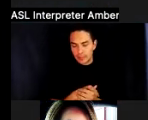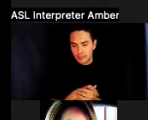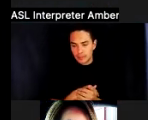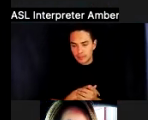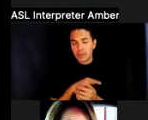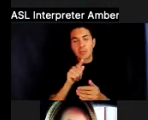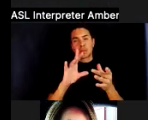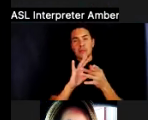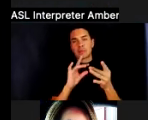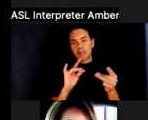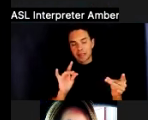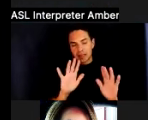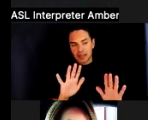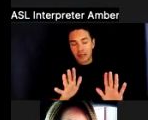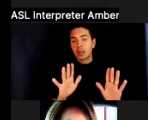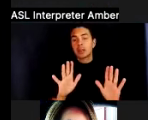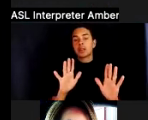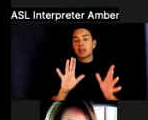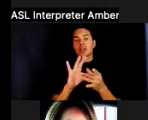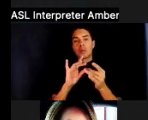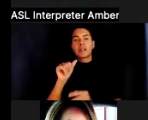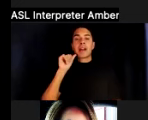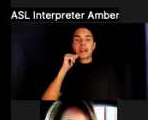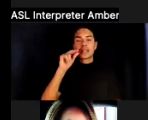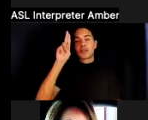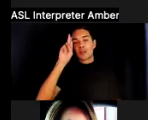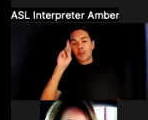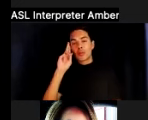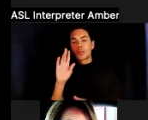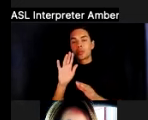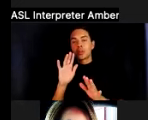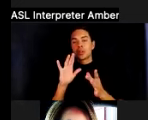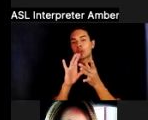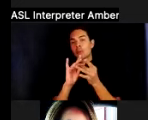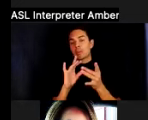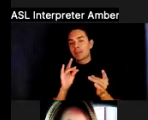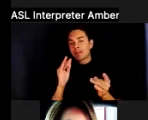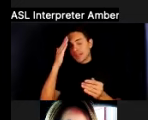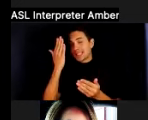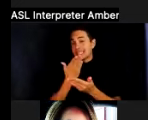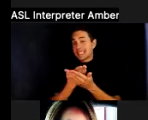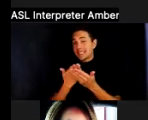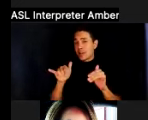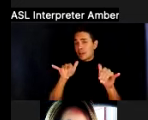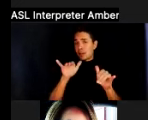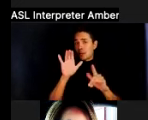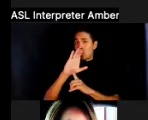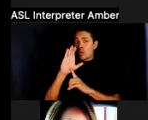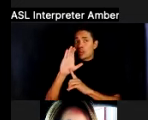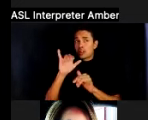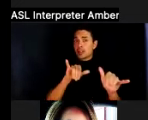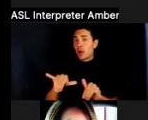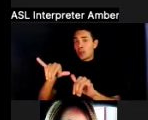know, those comments, like aunties and uncles comments, just because it is such a common thing culturally among many